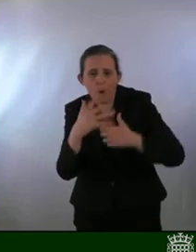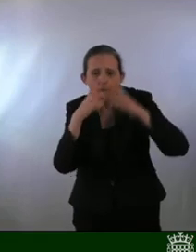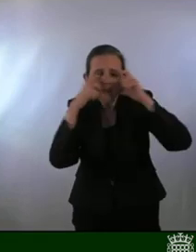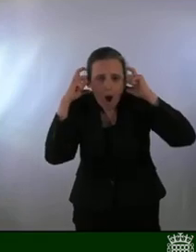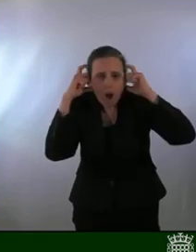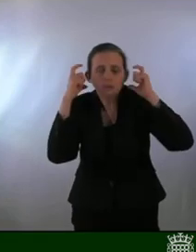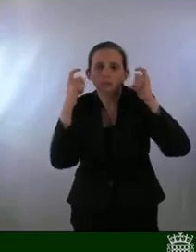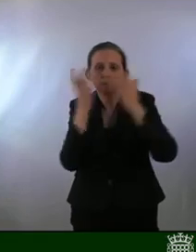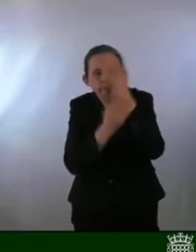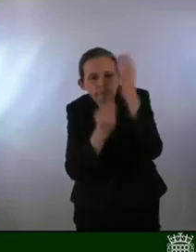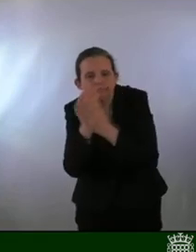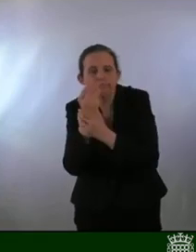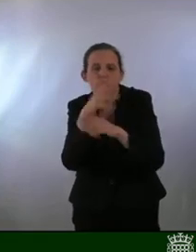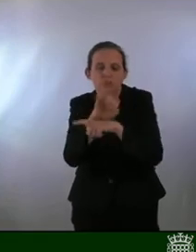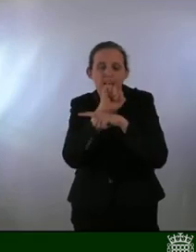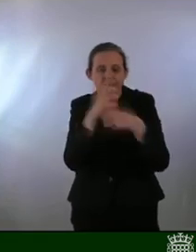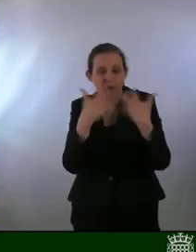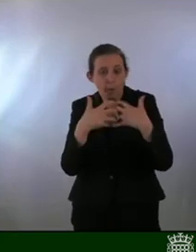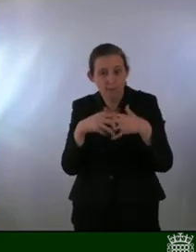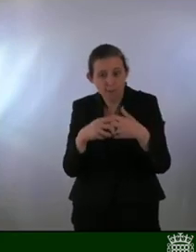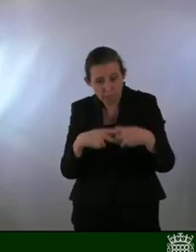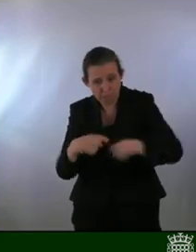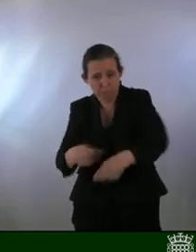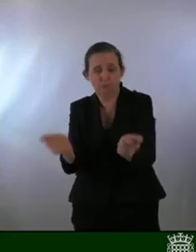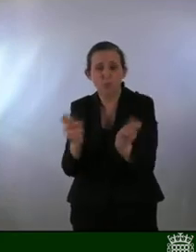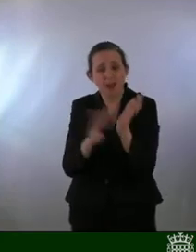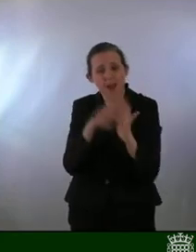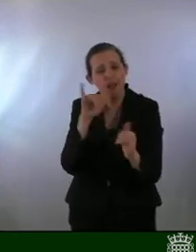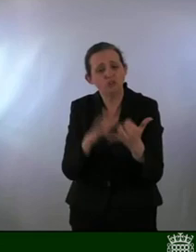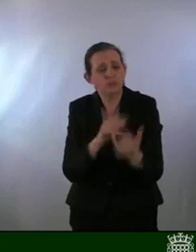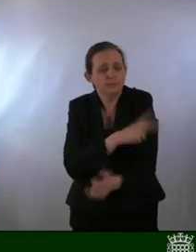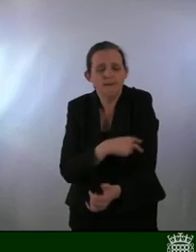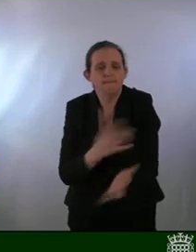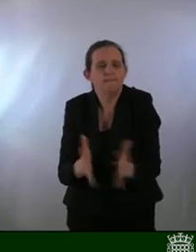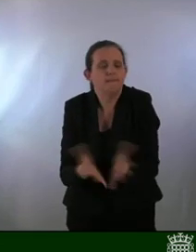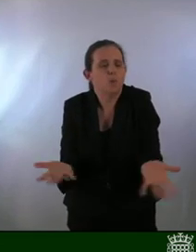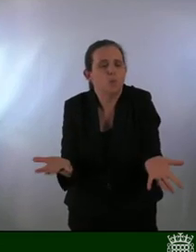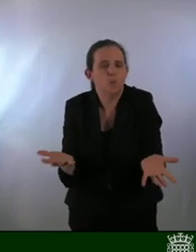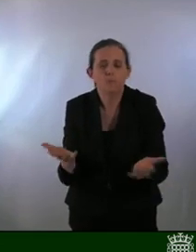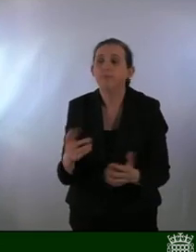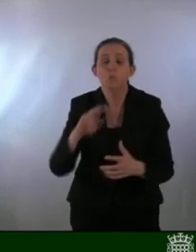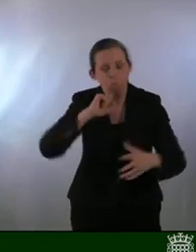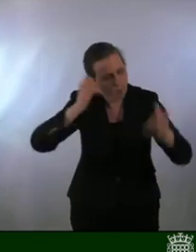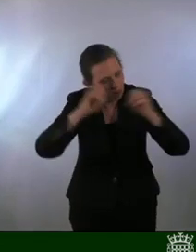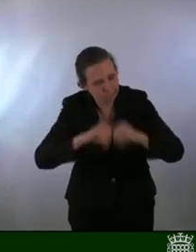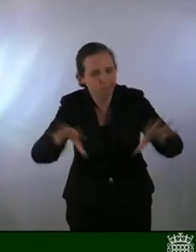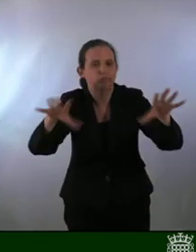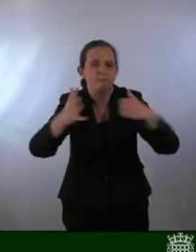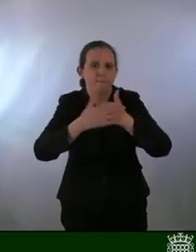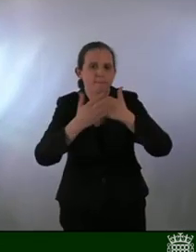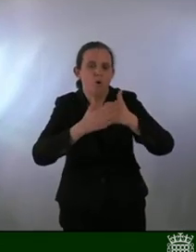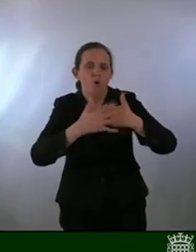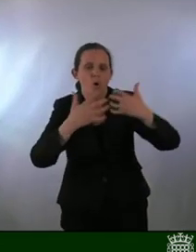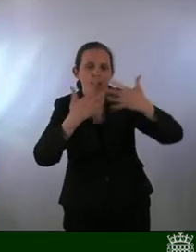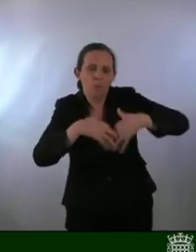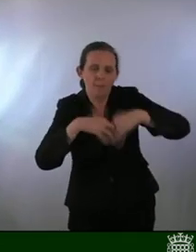for NHS workers? We're both distributing personal protective equipment across the NHS